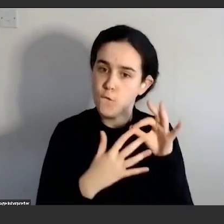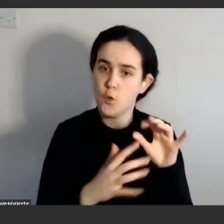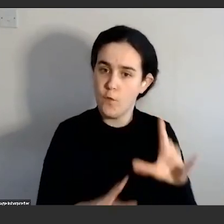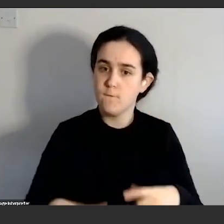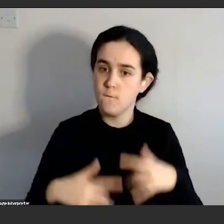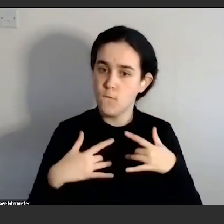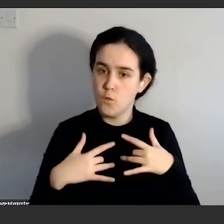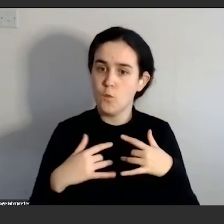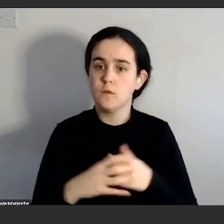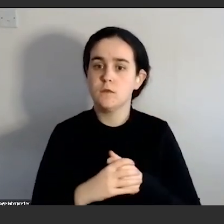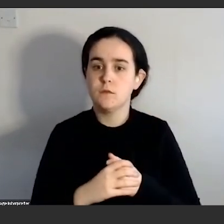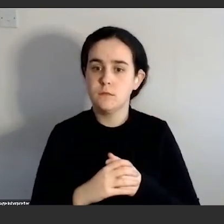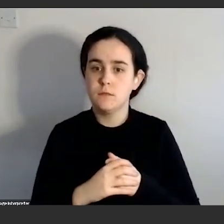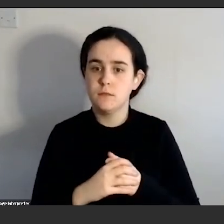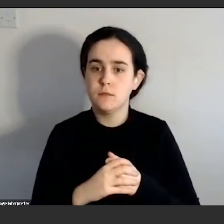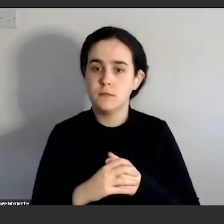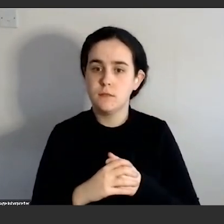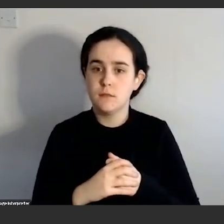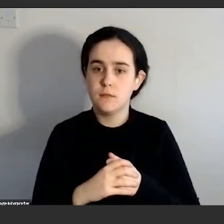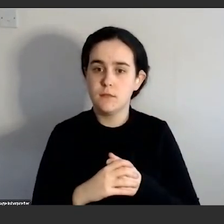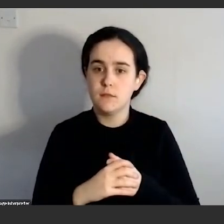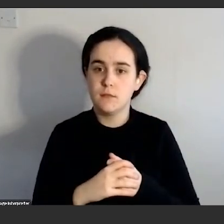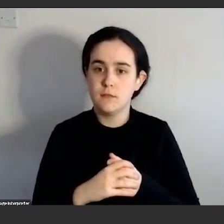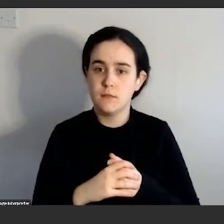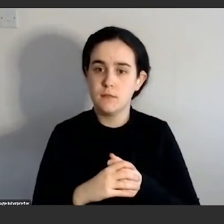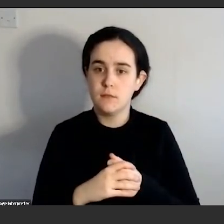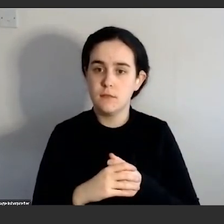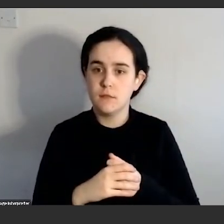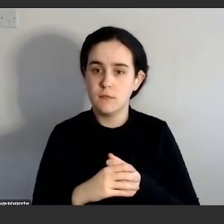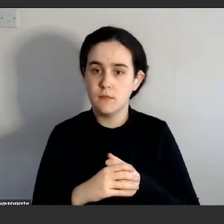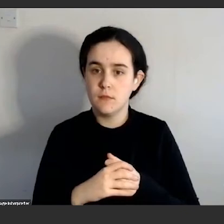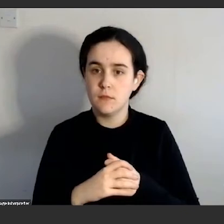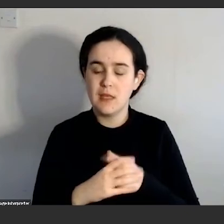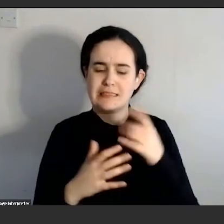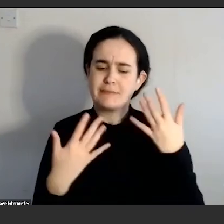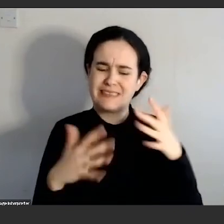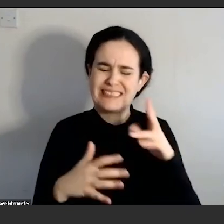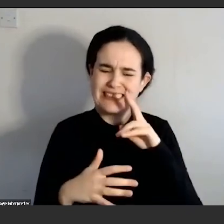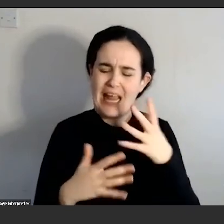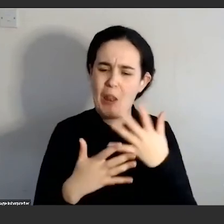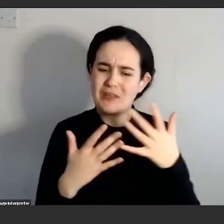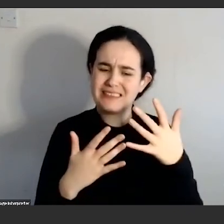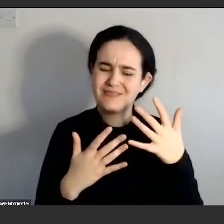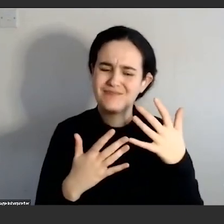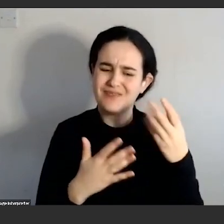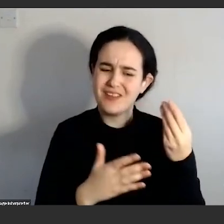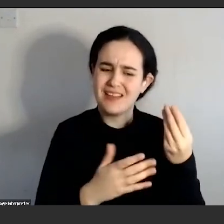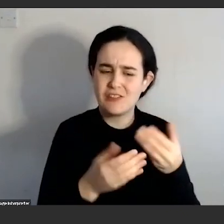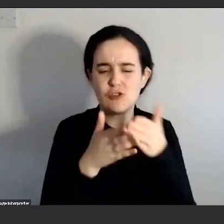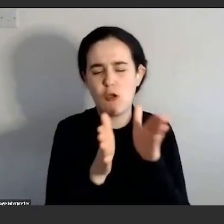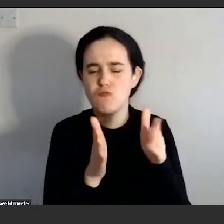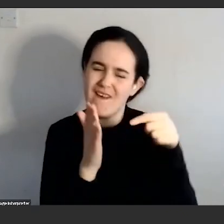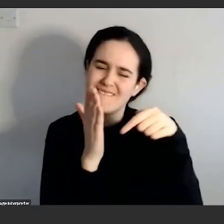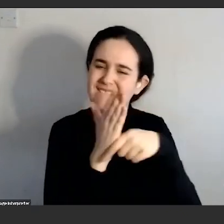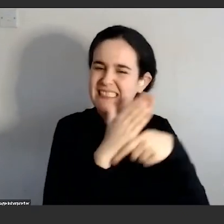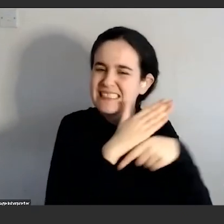inequity prevails, there's no room for improvement. And for all these returns and all the efforts